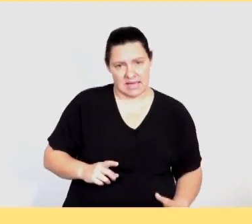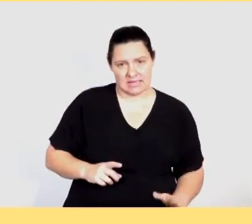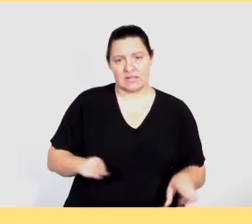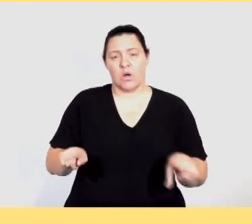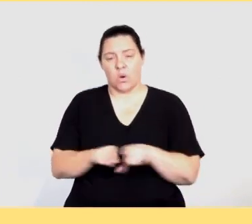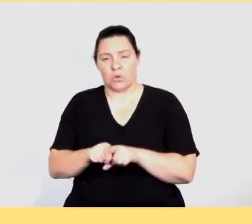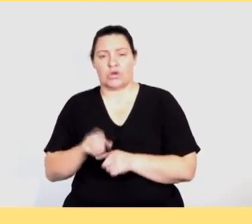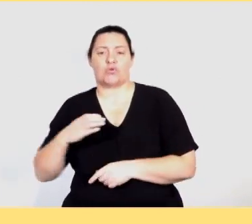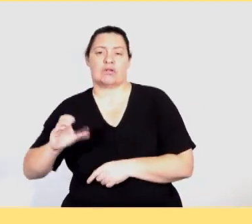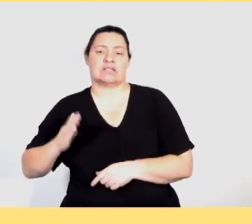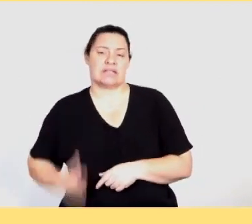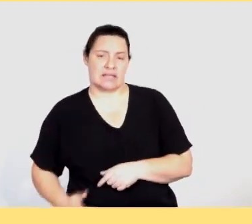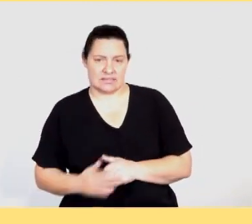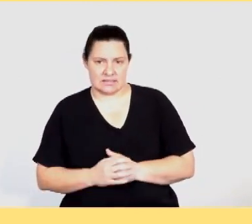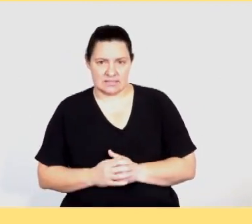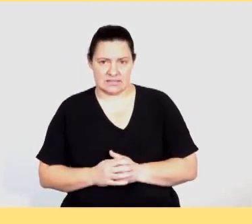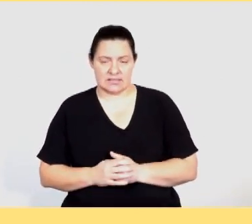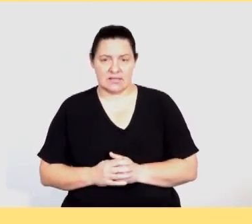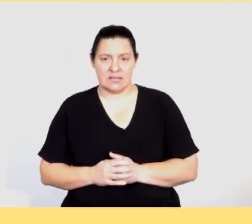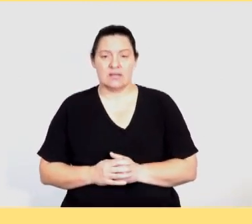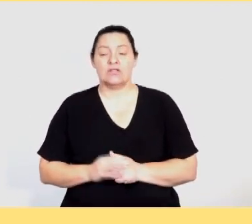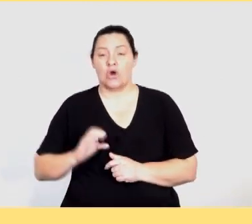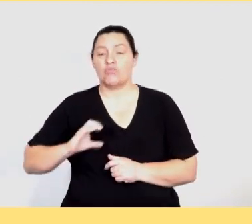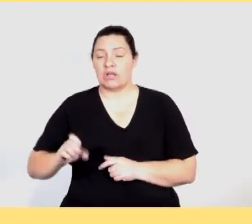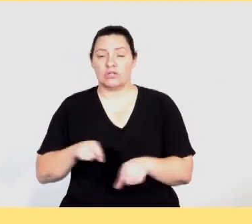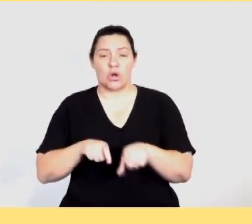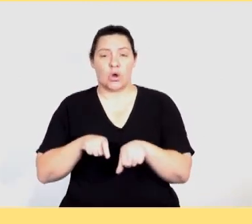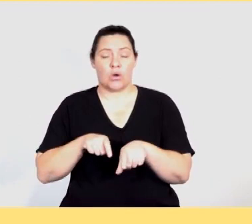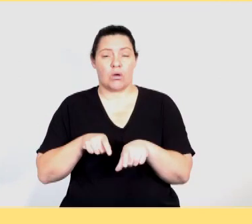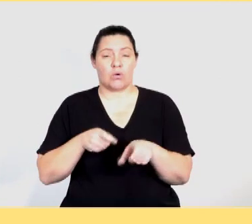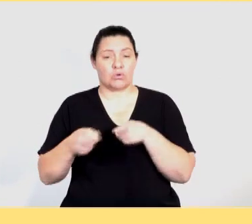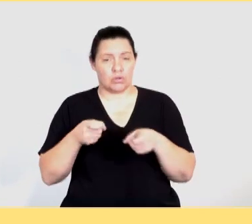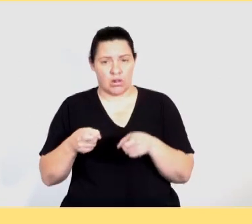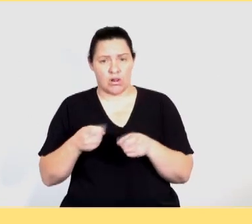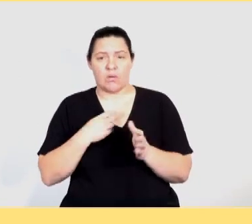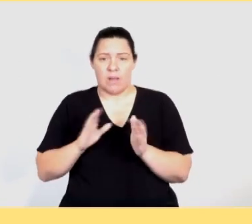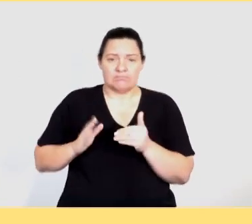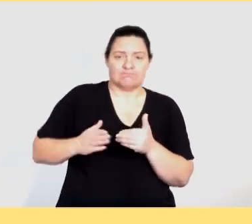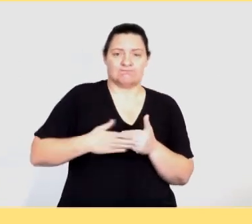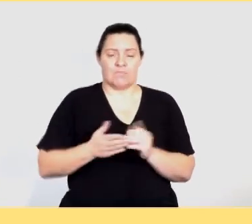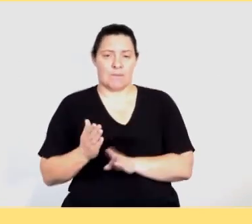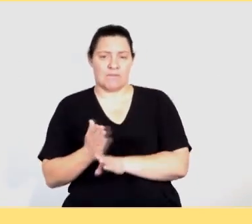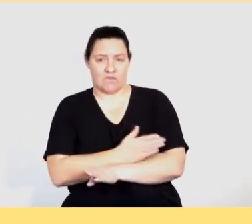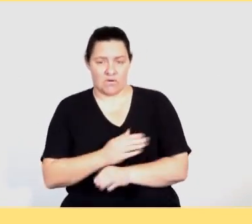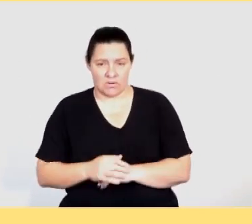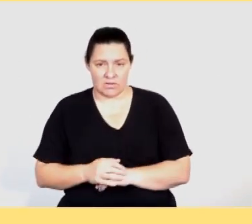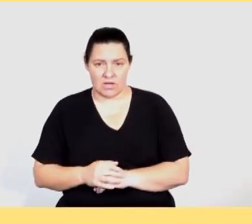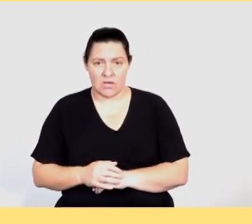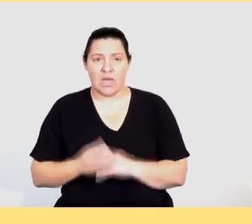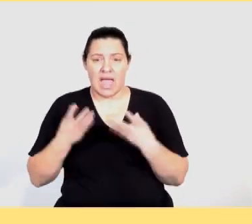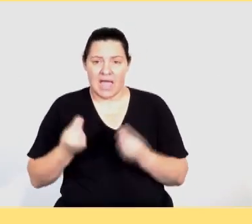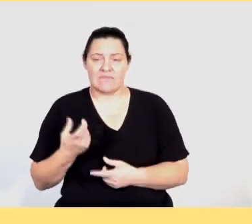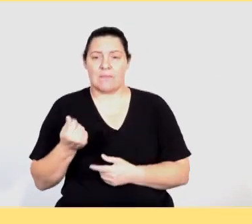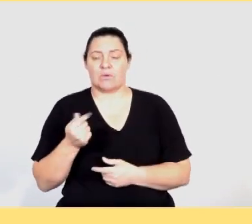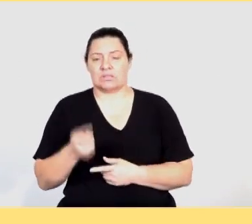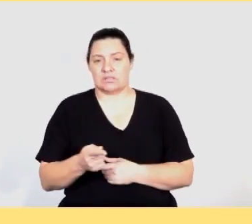side as well as the credit side. Now, your creditors control, you remember we closed this off earlier on,